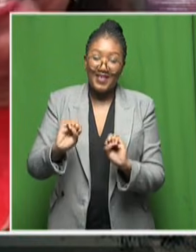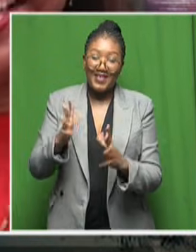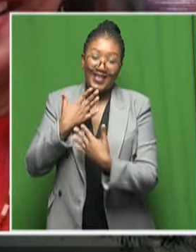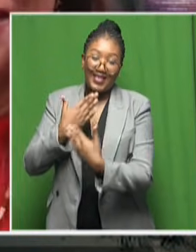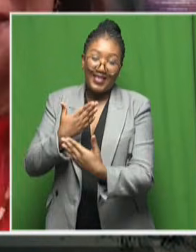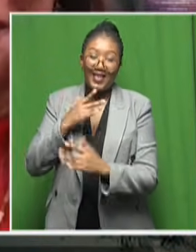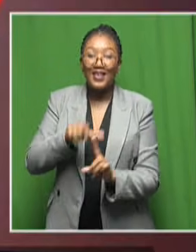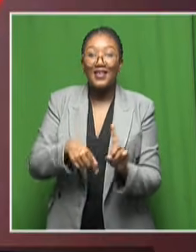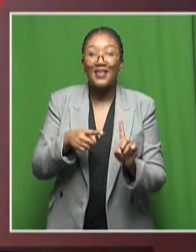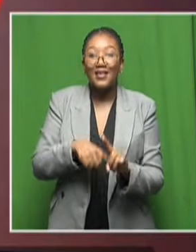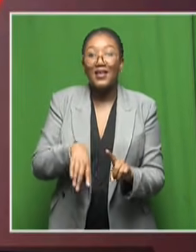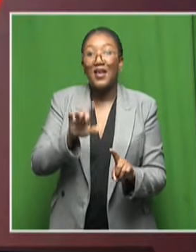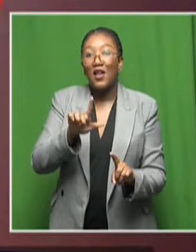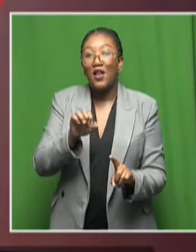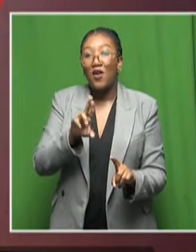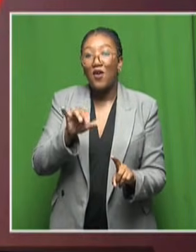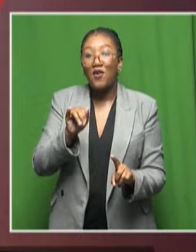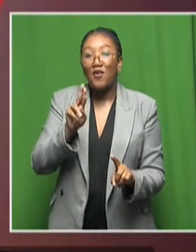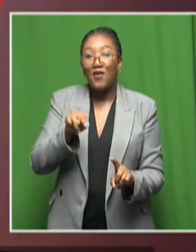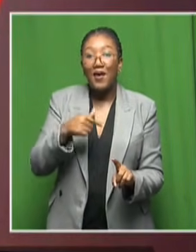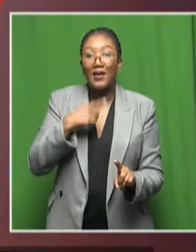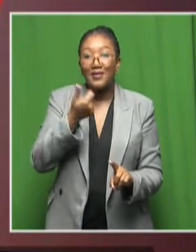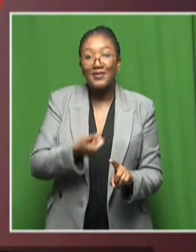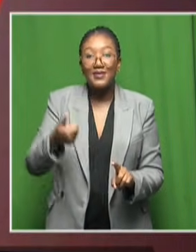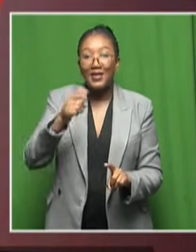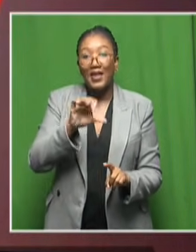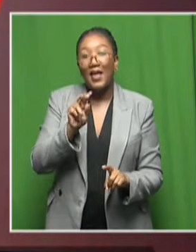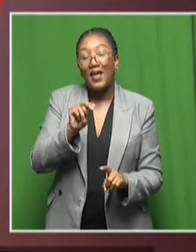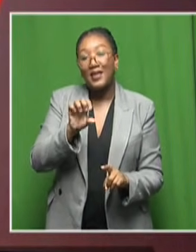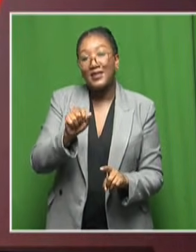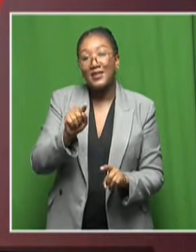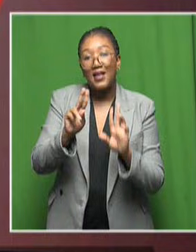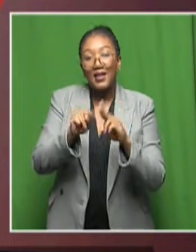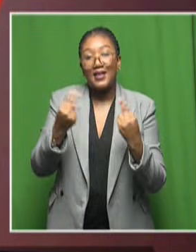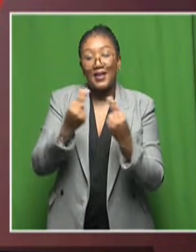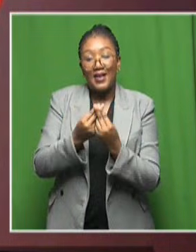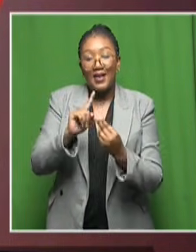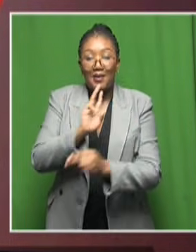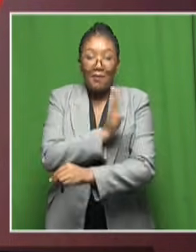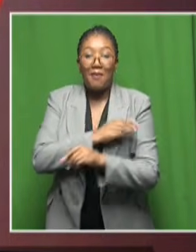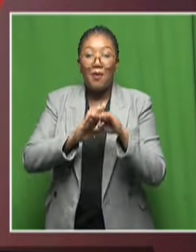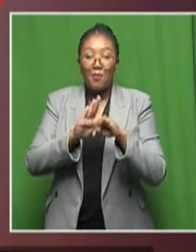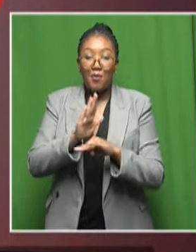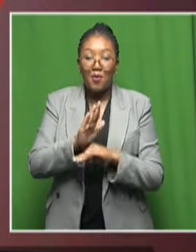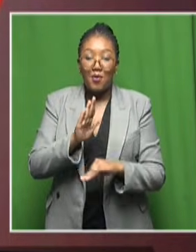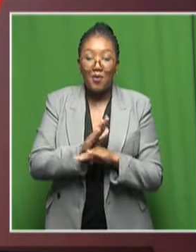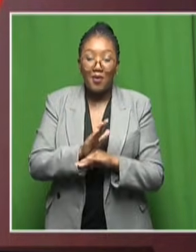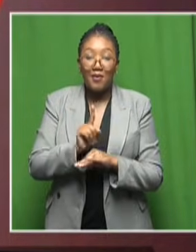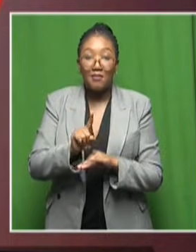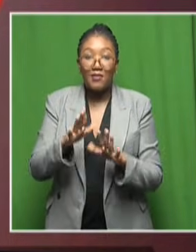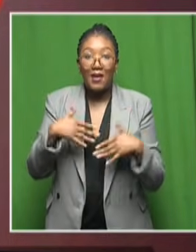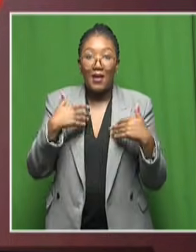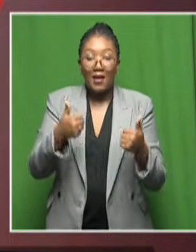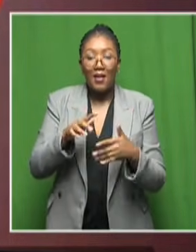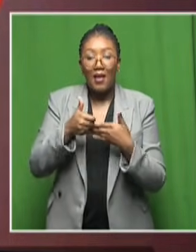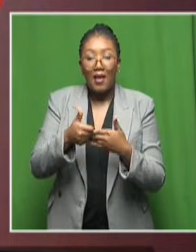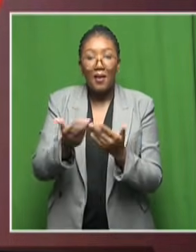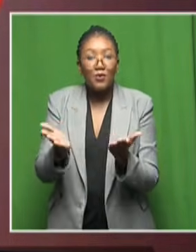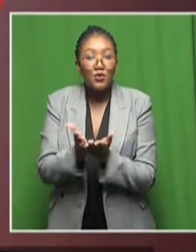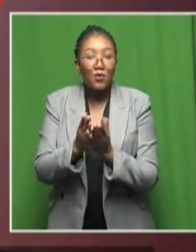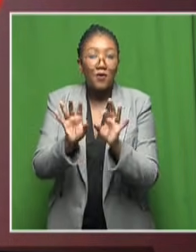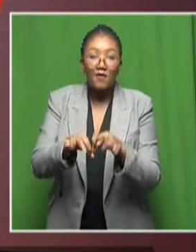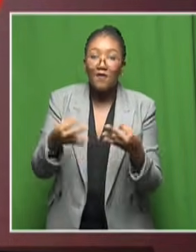Lorraine Govender, CANSA National Manager for Health Programs, talking about CANSA's Sun Smart campaign, urging families, schools, communities